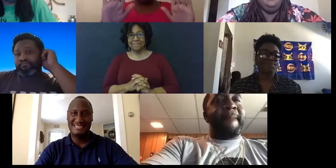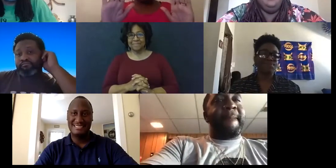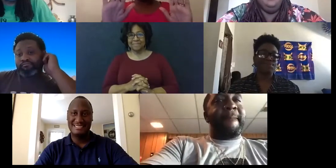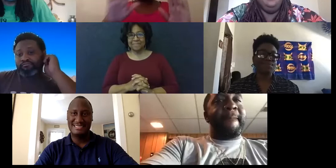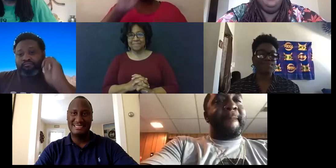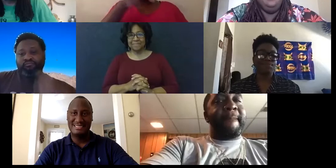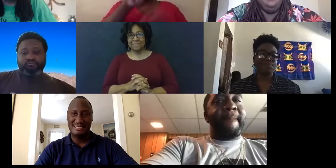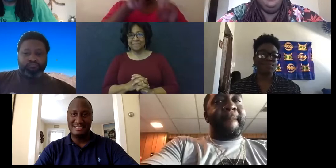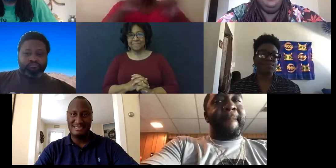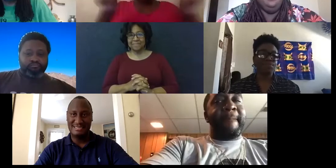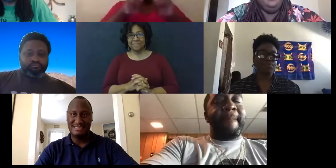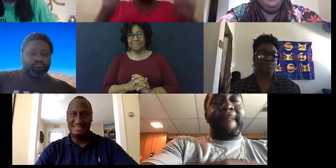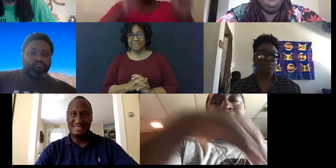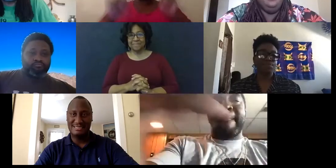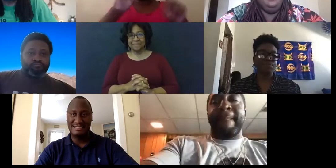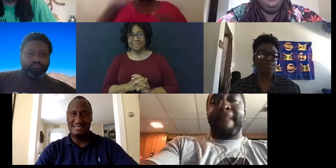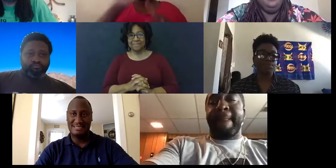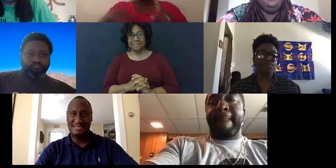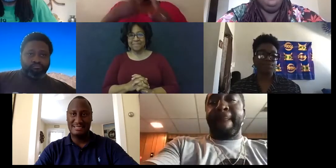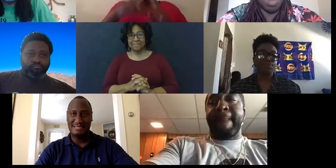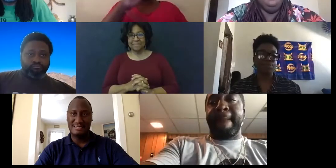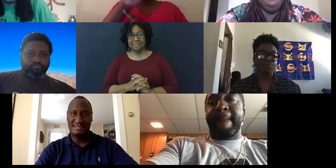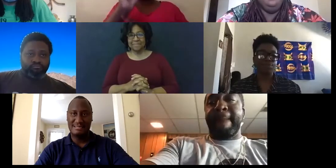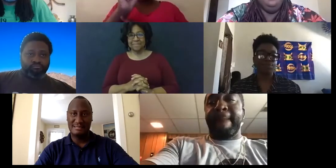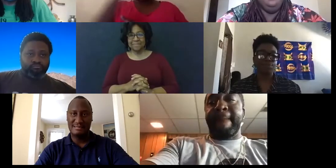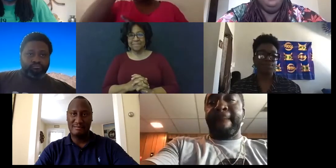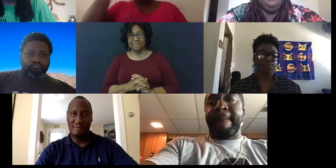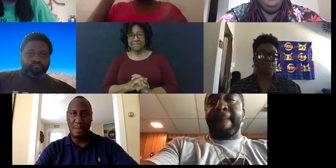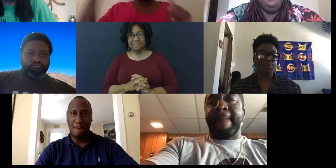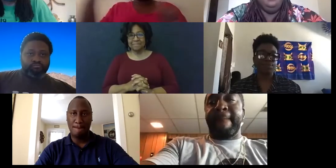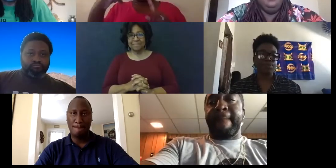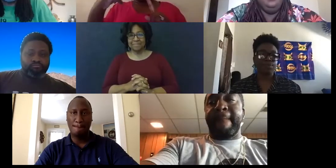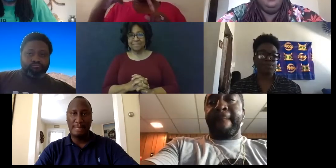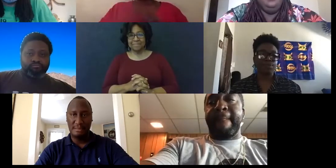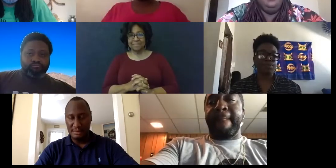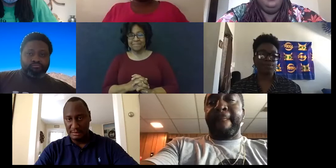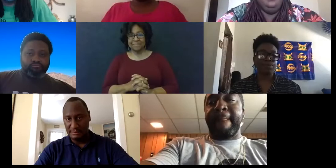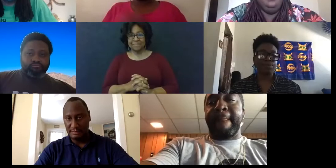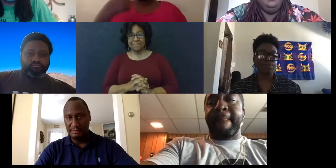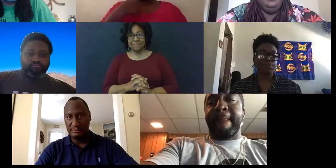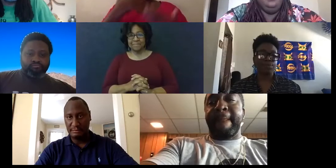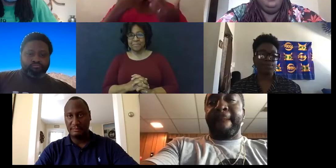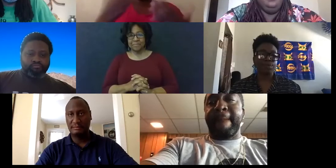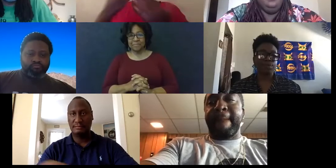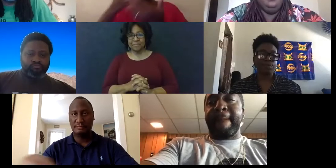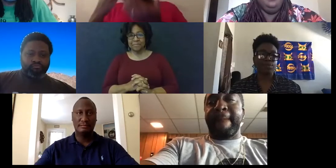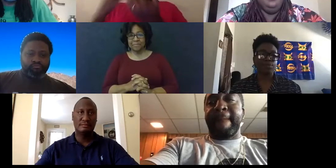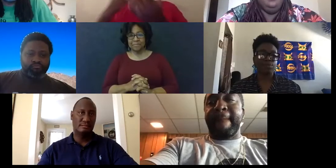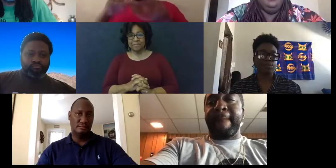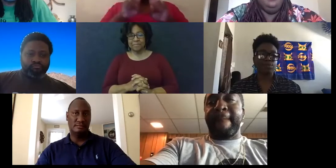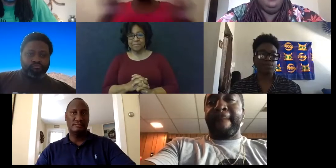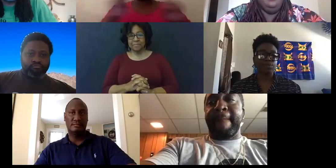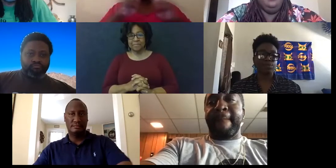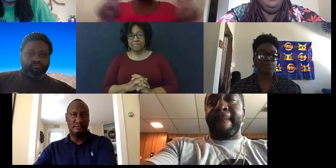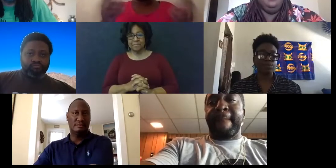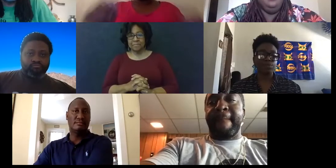that's going to talk about the disabled Black perspective. And I thank you, the panel, for just giving